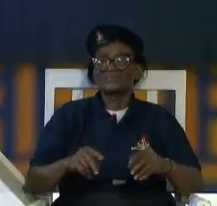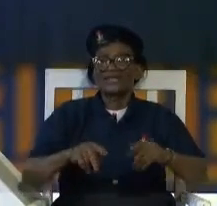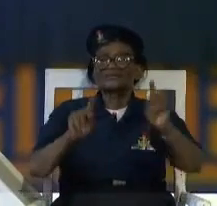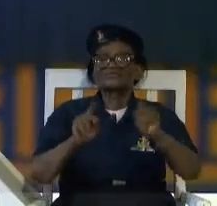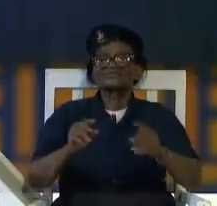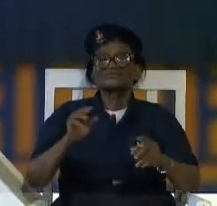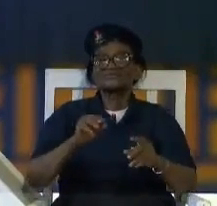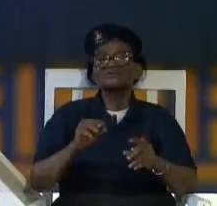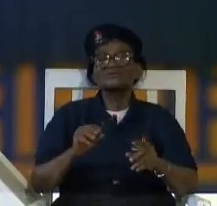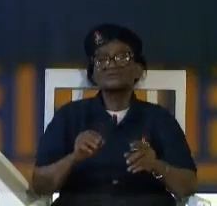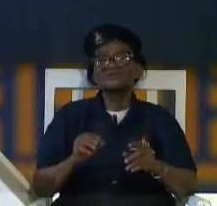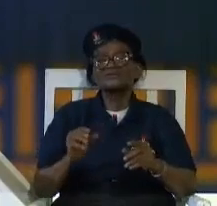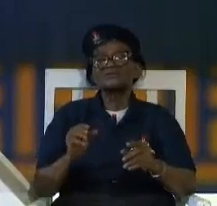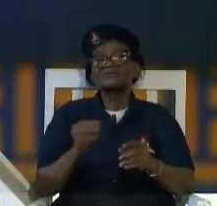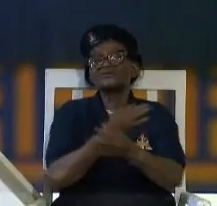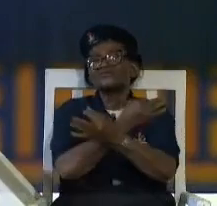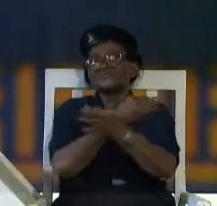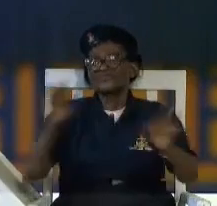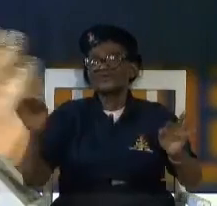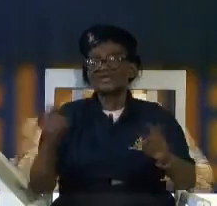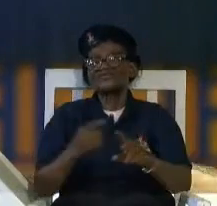rescued by the Almighty God.